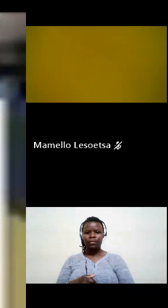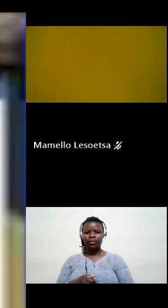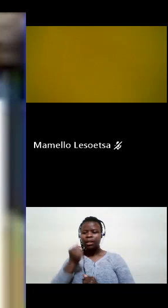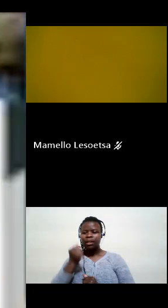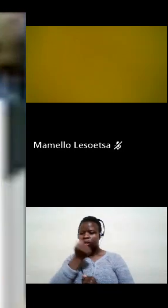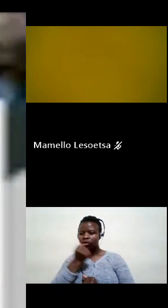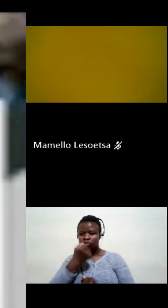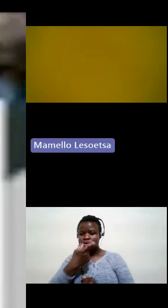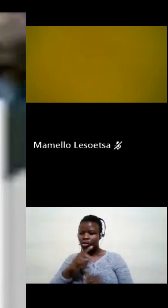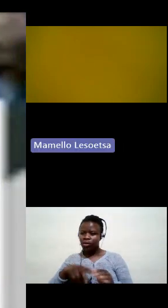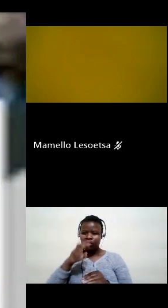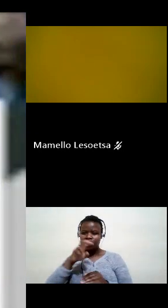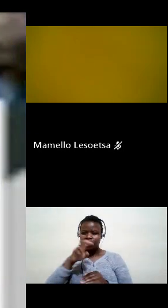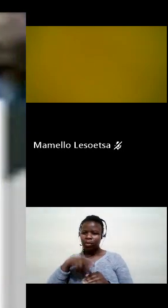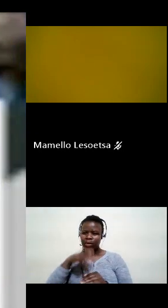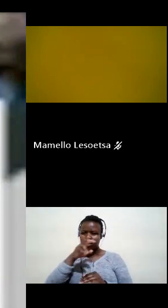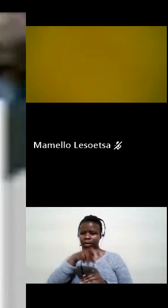the